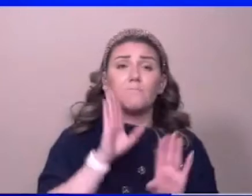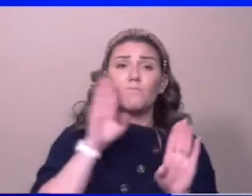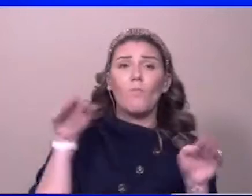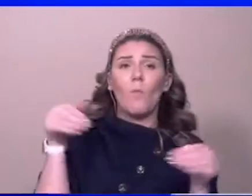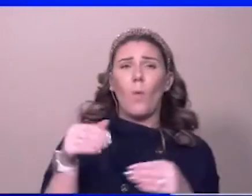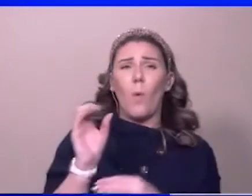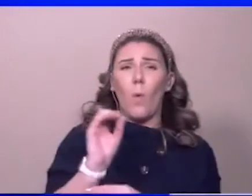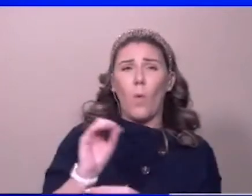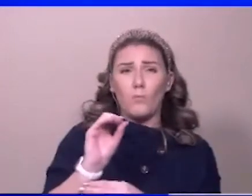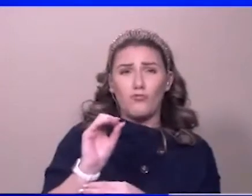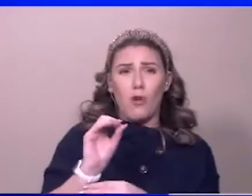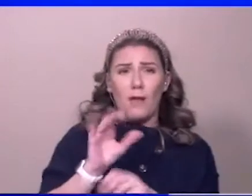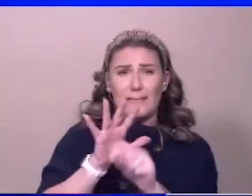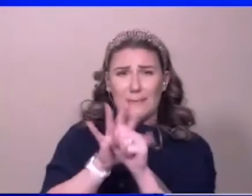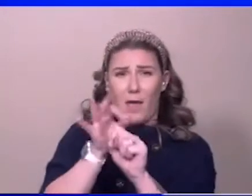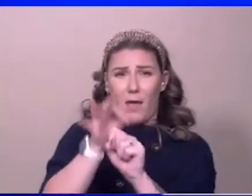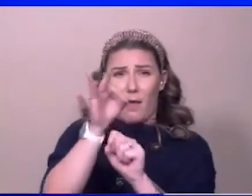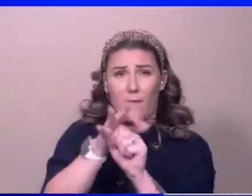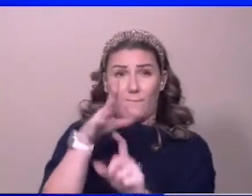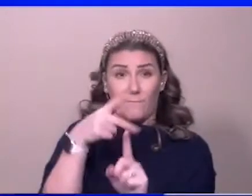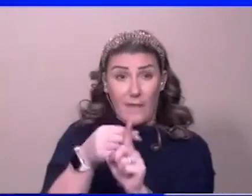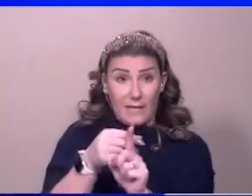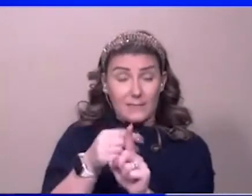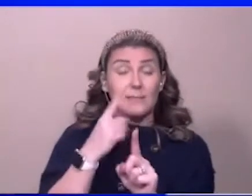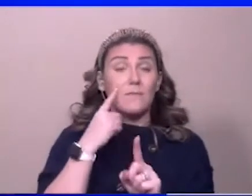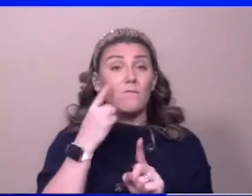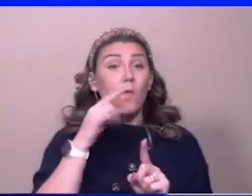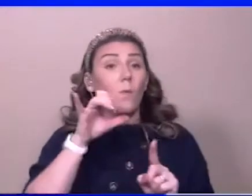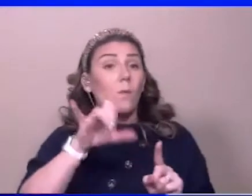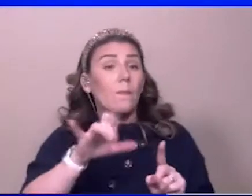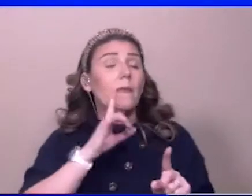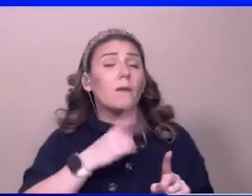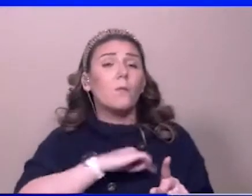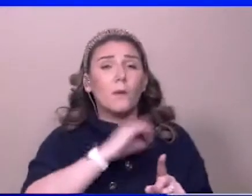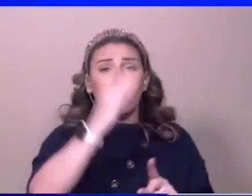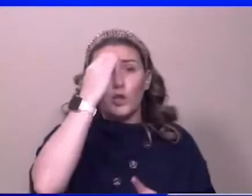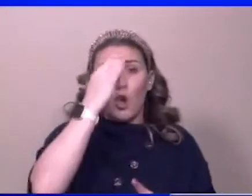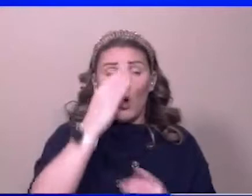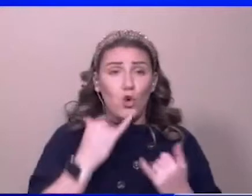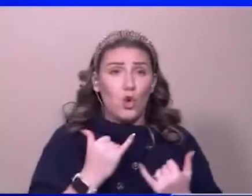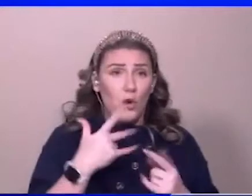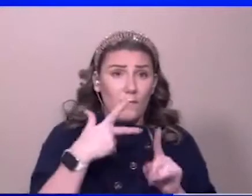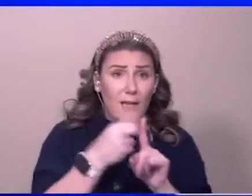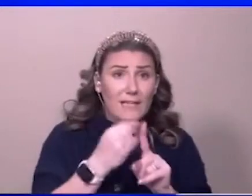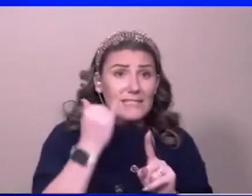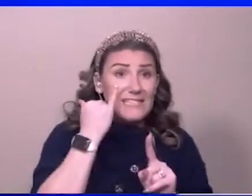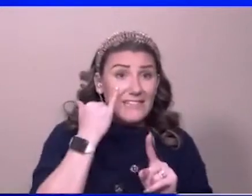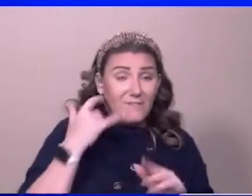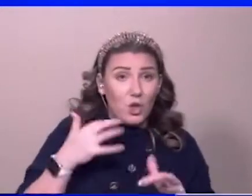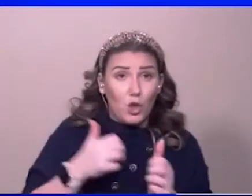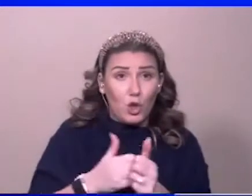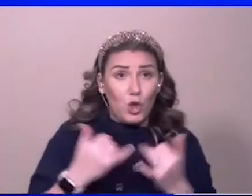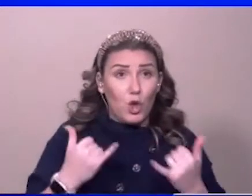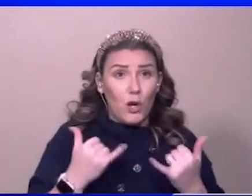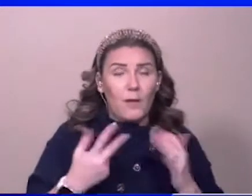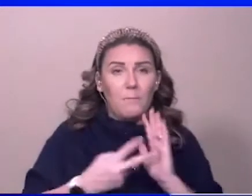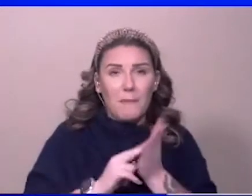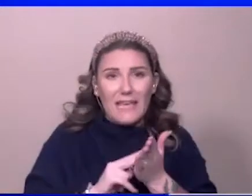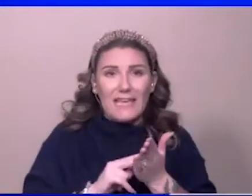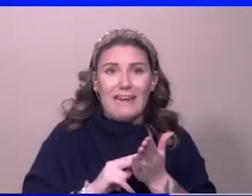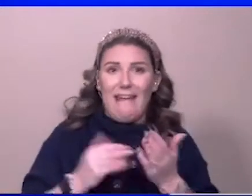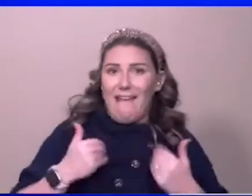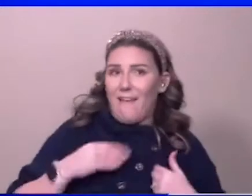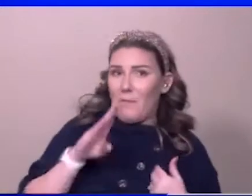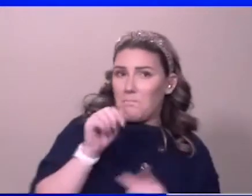spike vaccine, but to that end, we also know that the current vaccines, if you are up to date, meaning you have that booster,